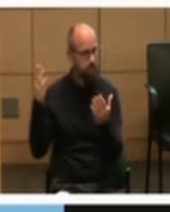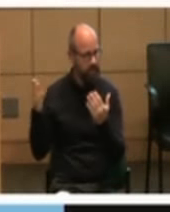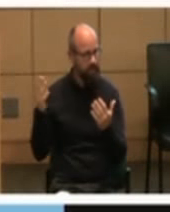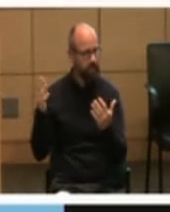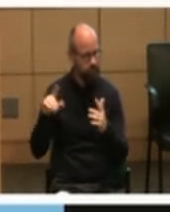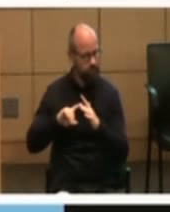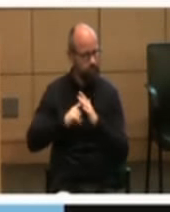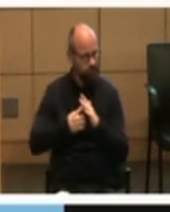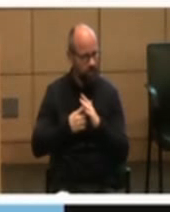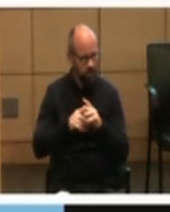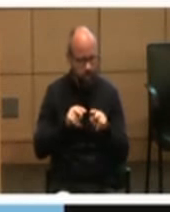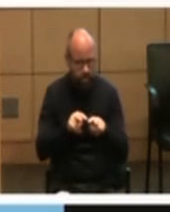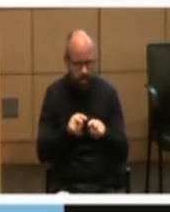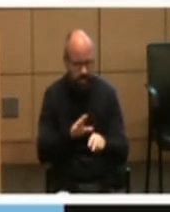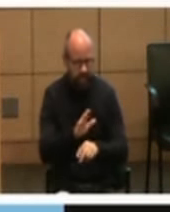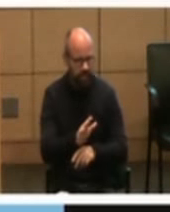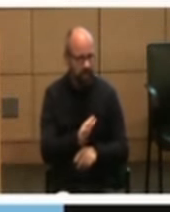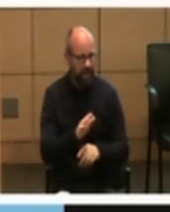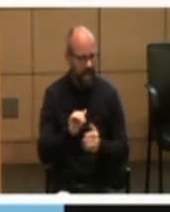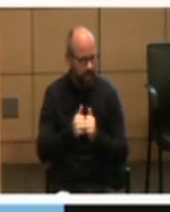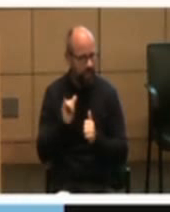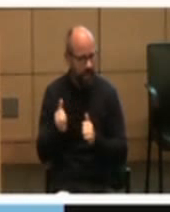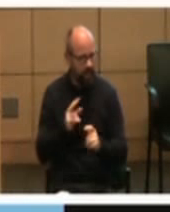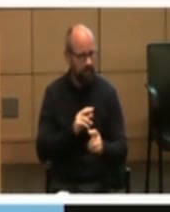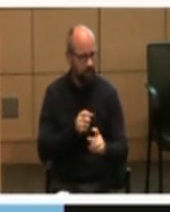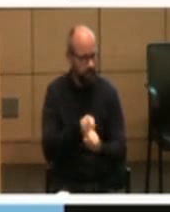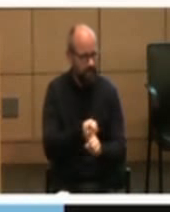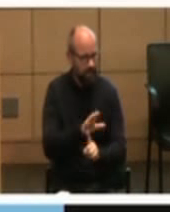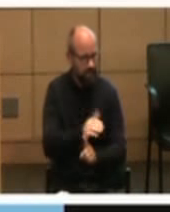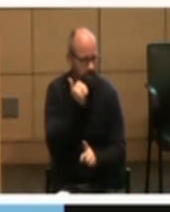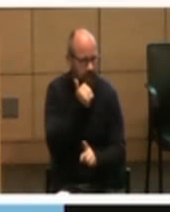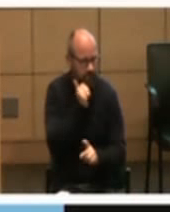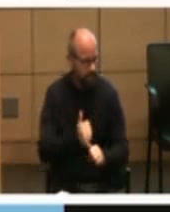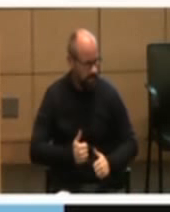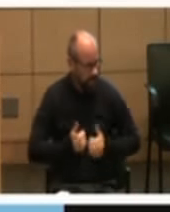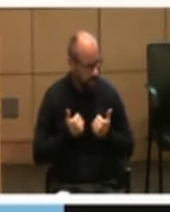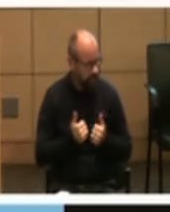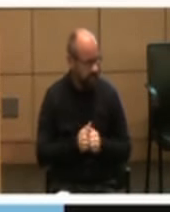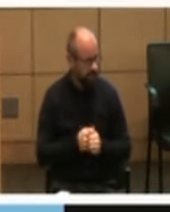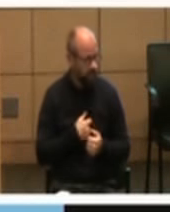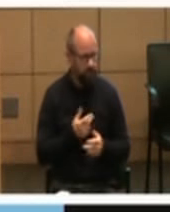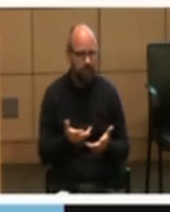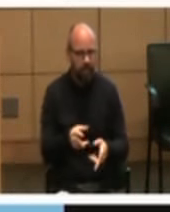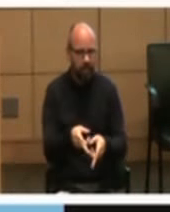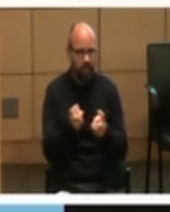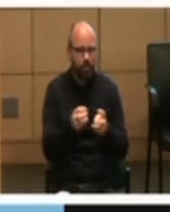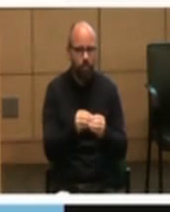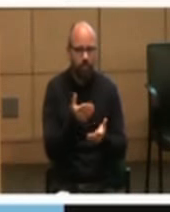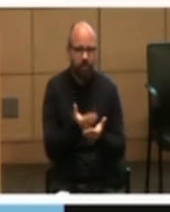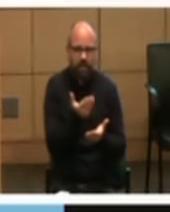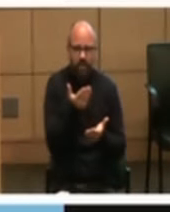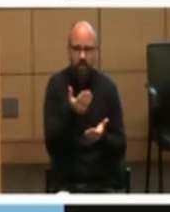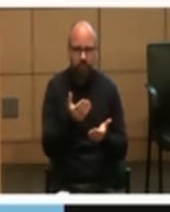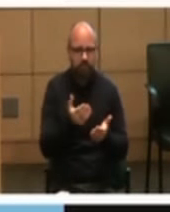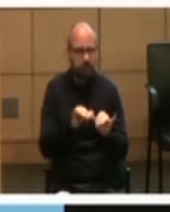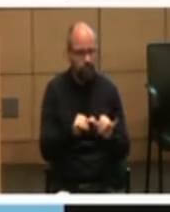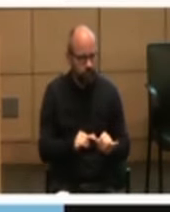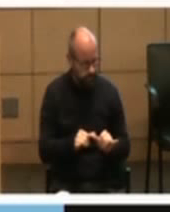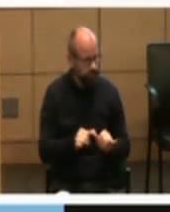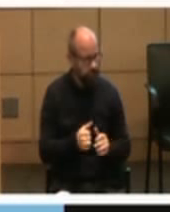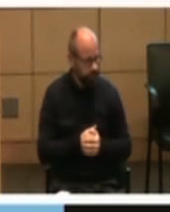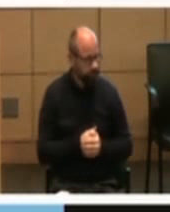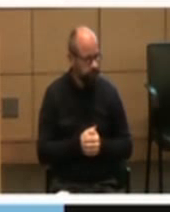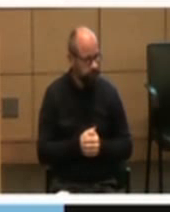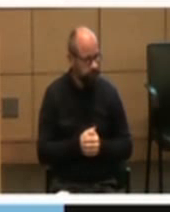at performance in everyday life. So we might be able to get more of a valid measure of performance. Additionally,